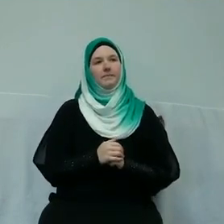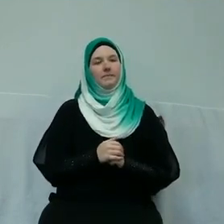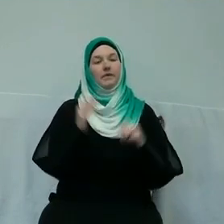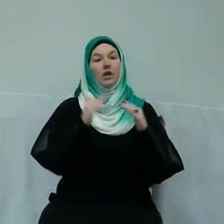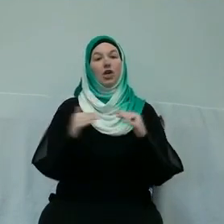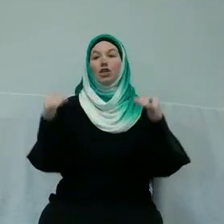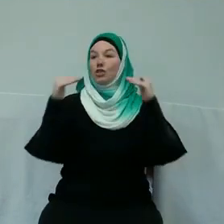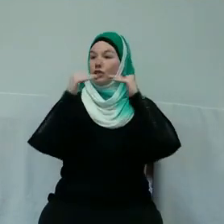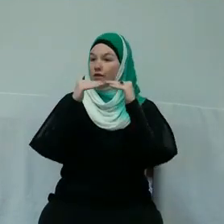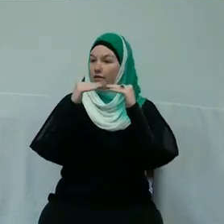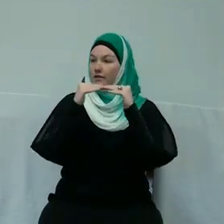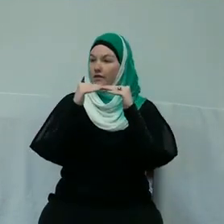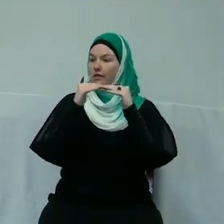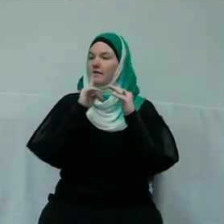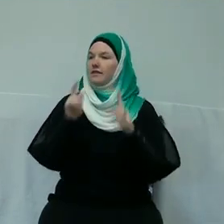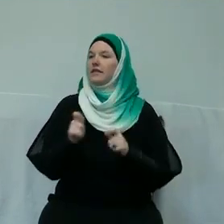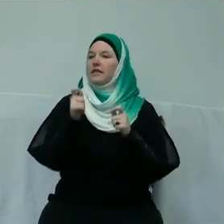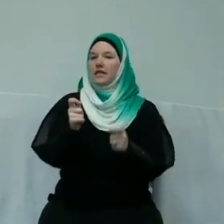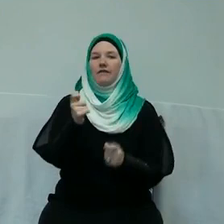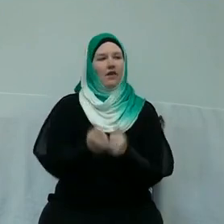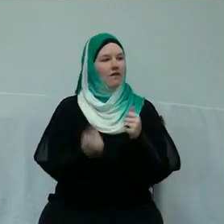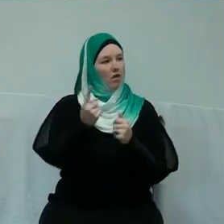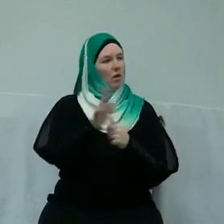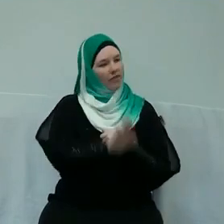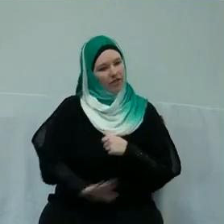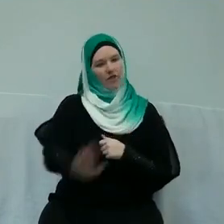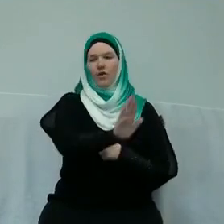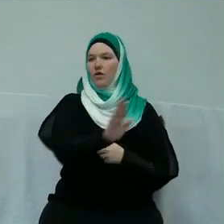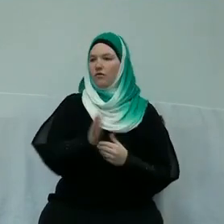justice, is to give everybody their due rights.